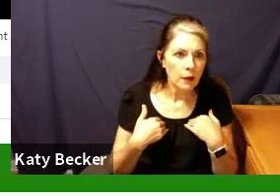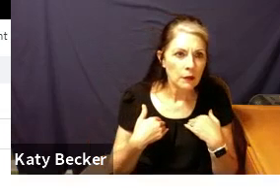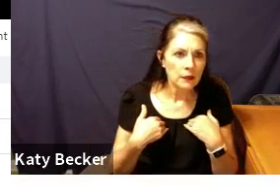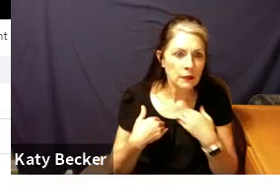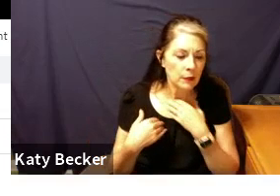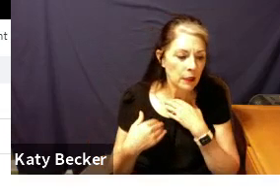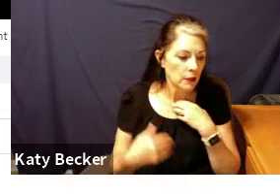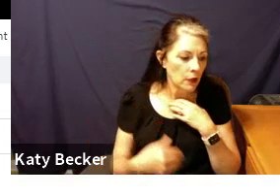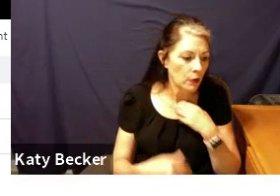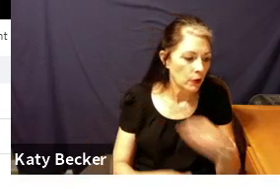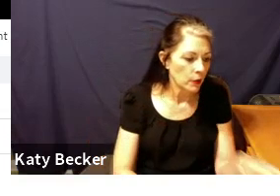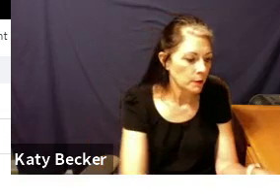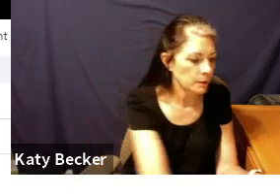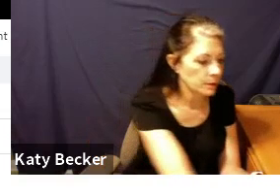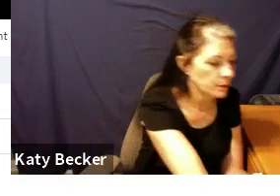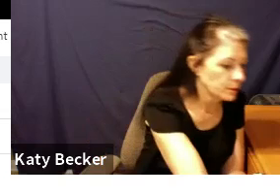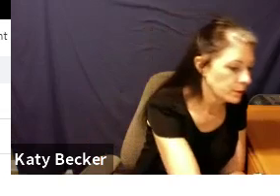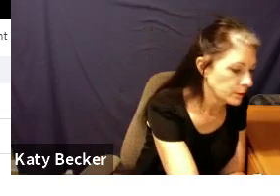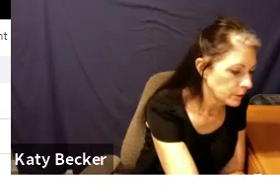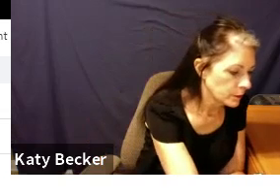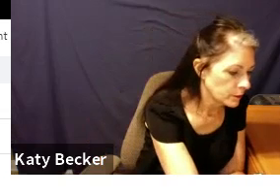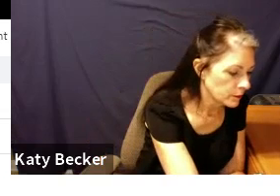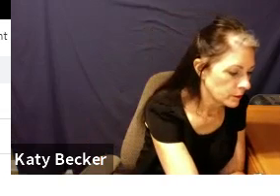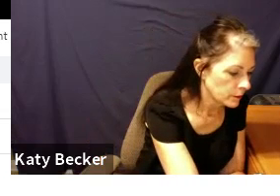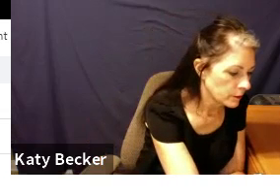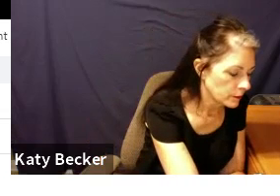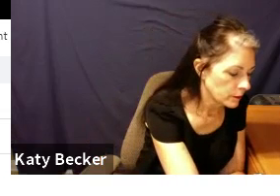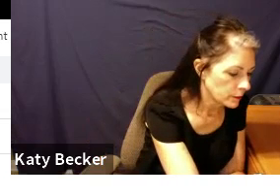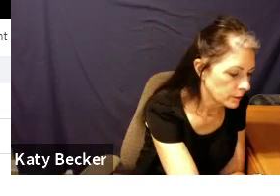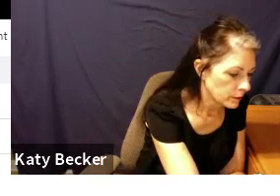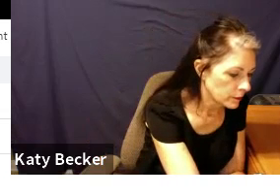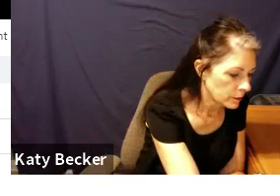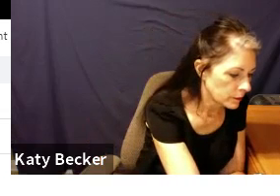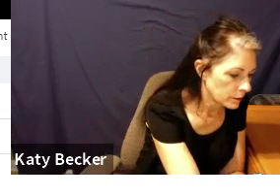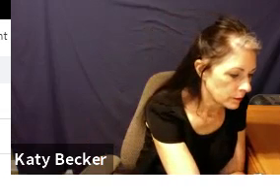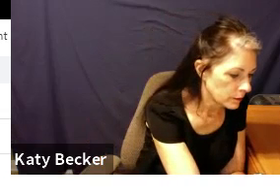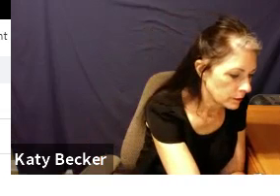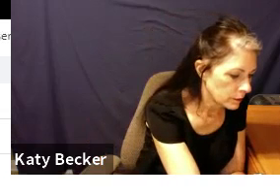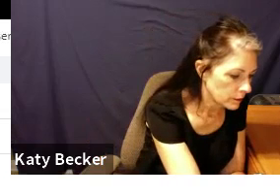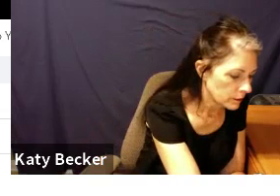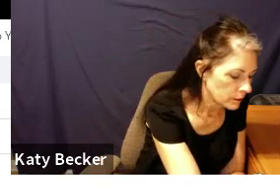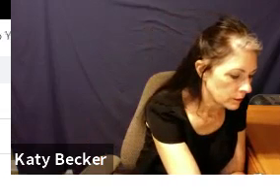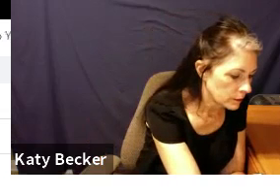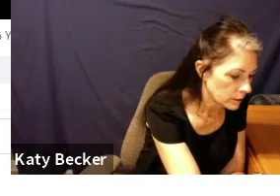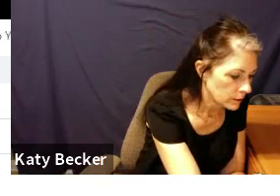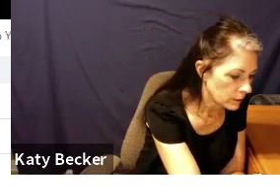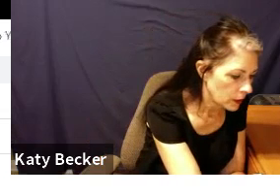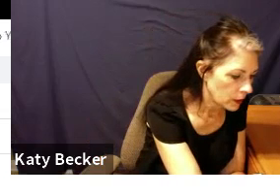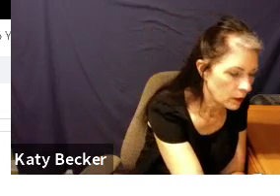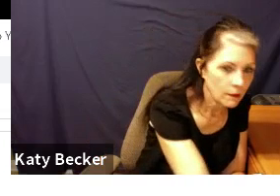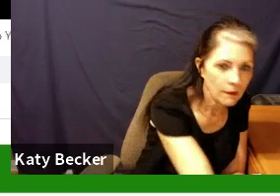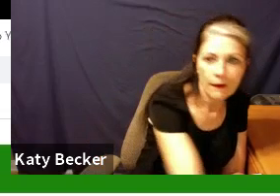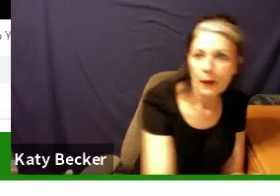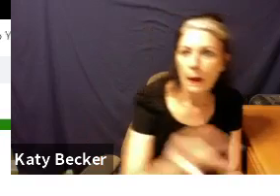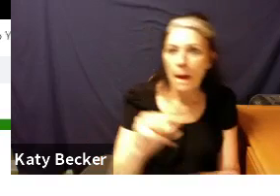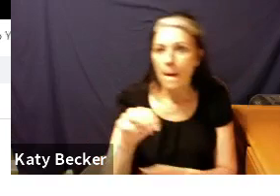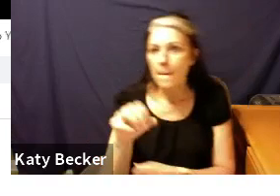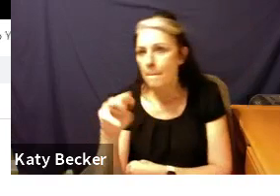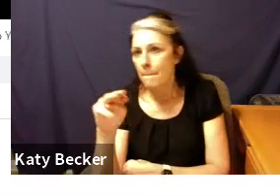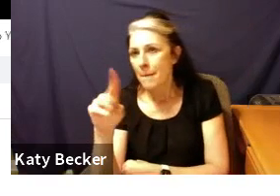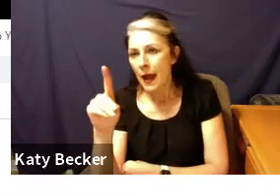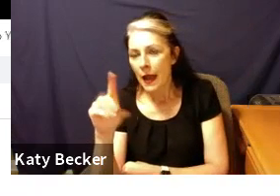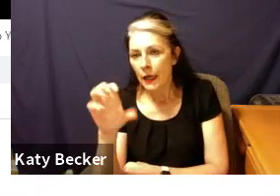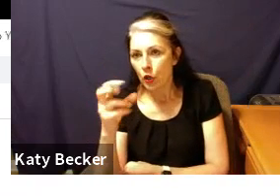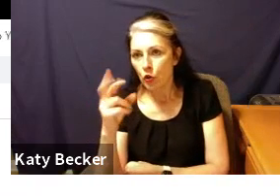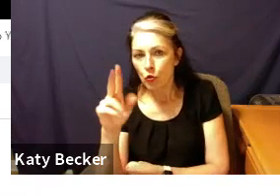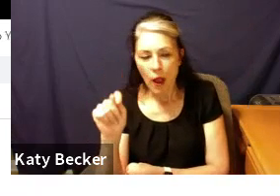But also it will provide you with knowledge and information, Minecraft, TikTok, Snapchat, all of those things that